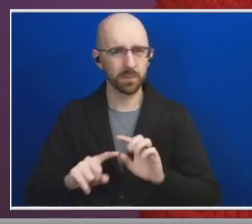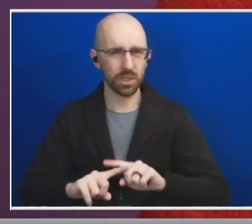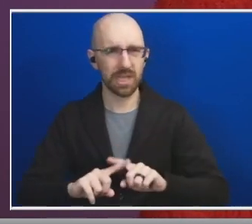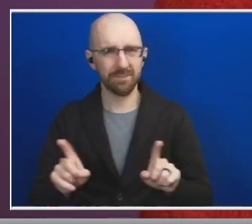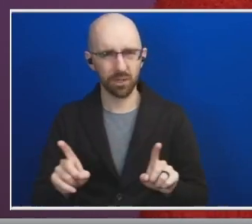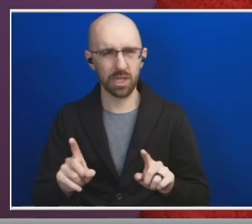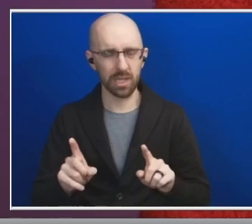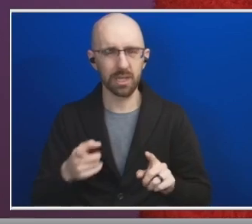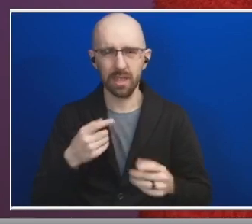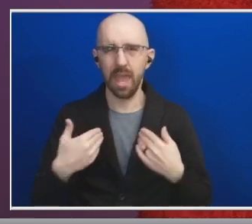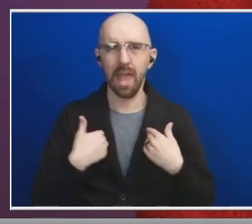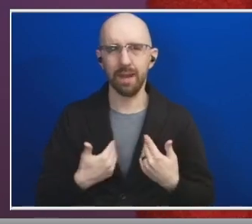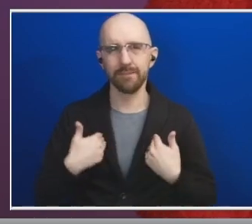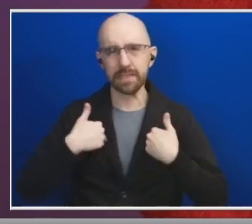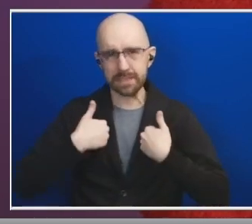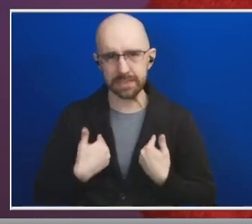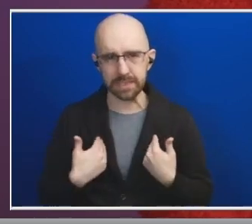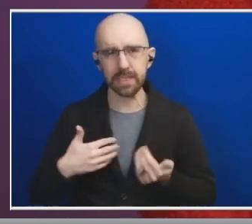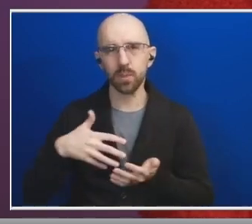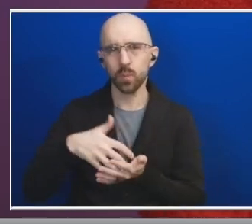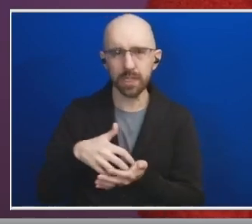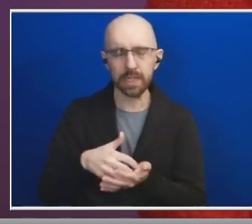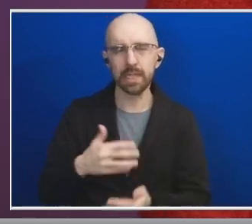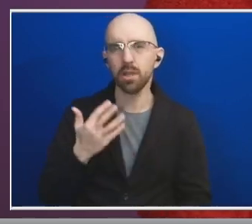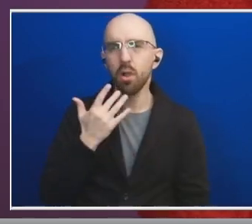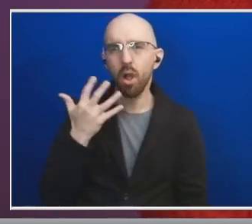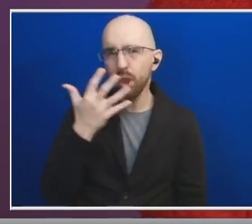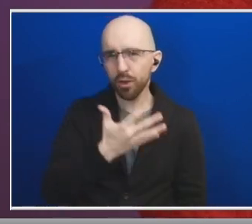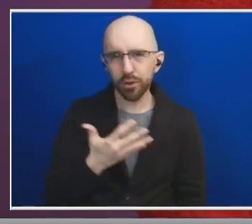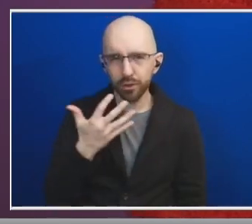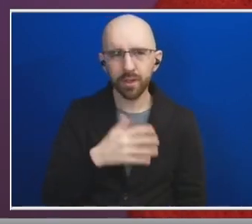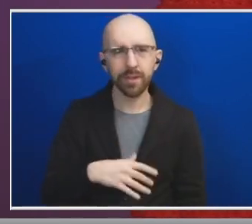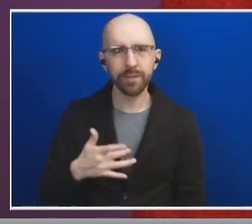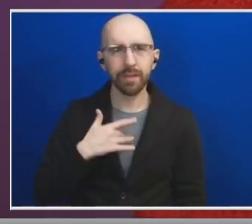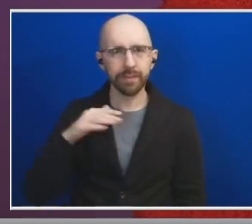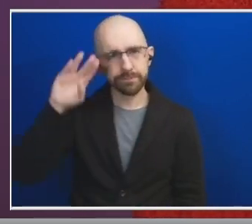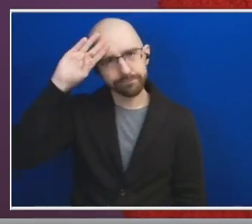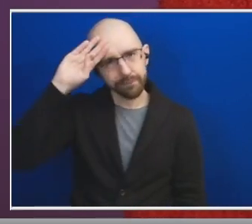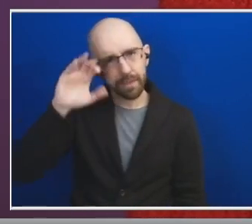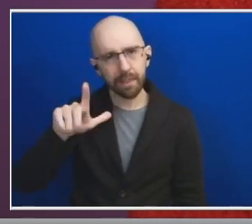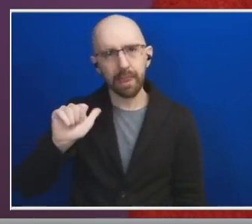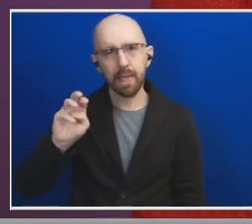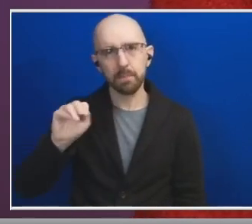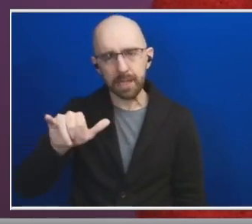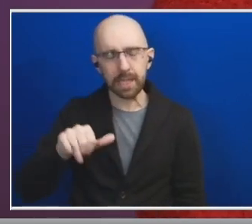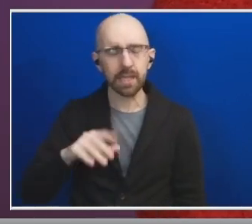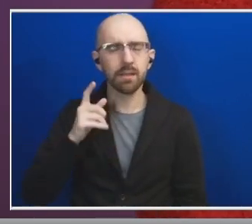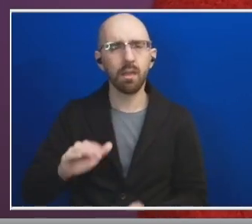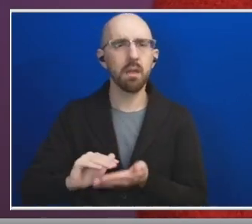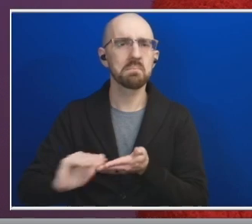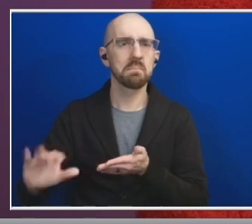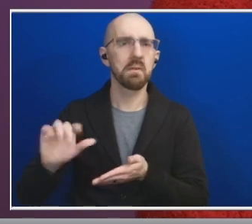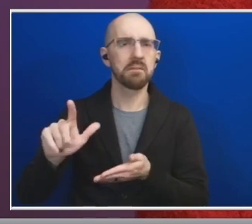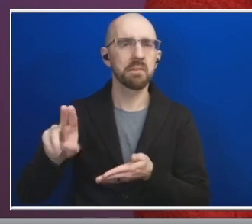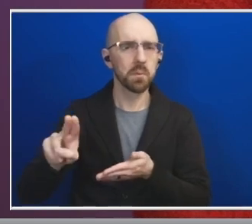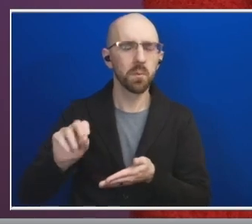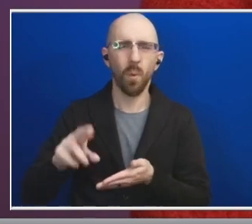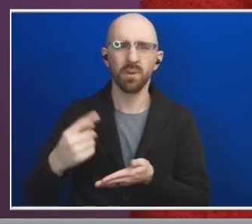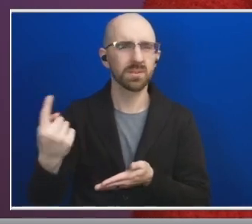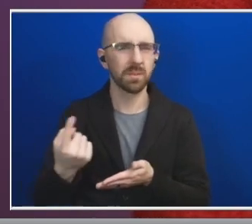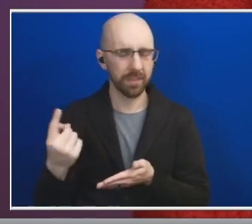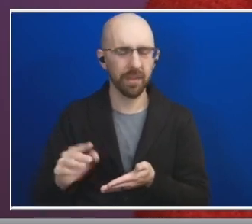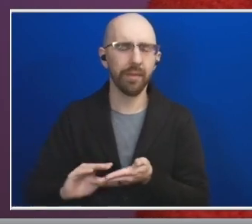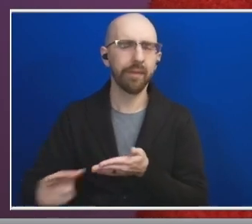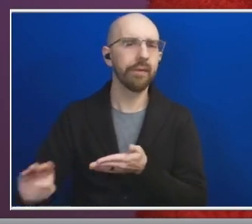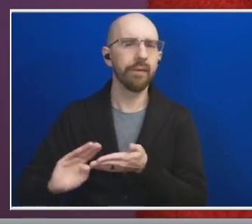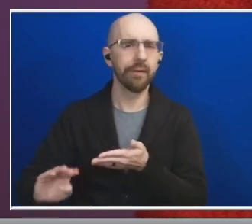the weakness, the coloring, clamminess, and it was wrote off as the flu or something like that and brushed off. And I